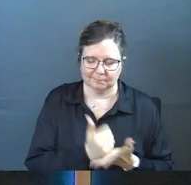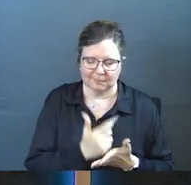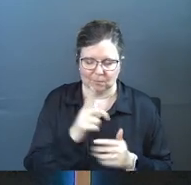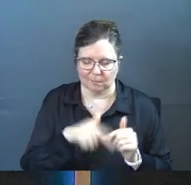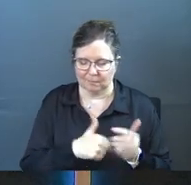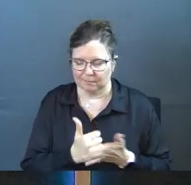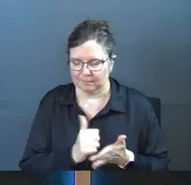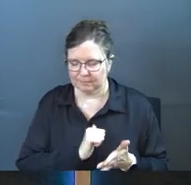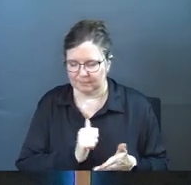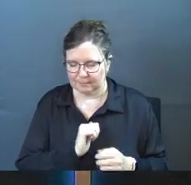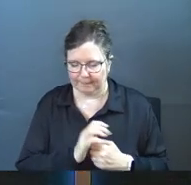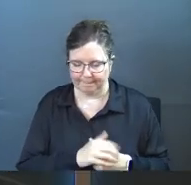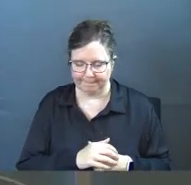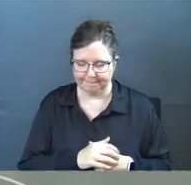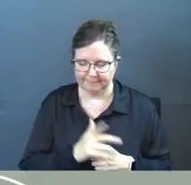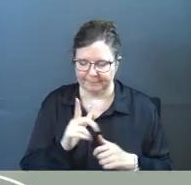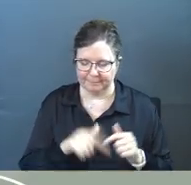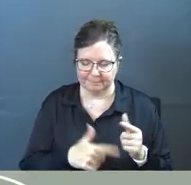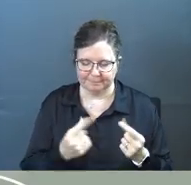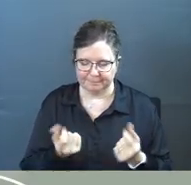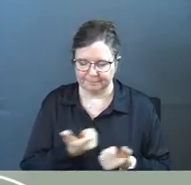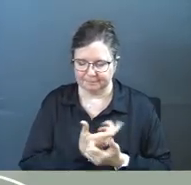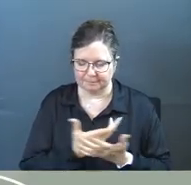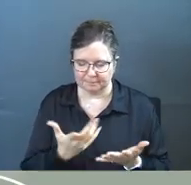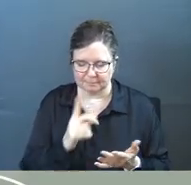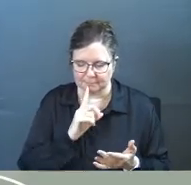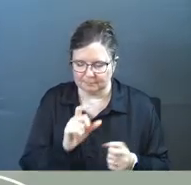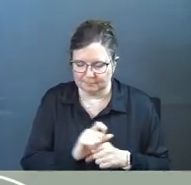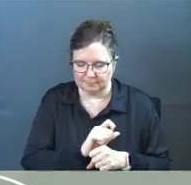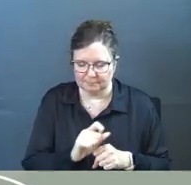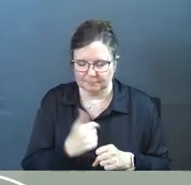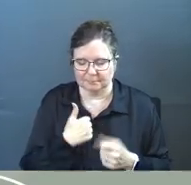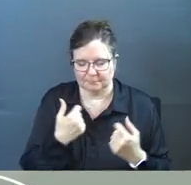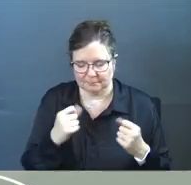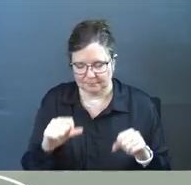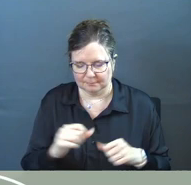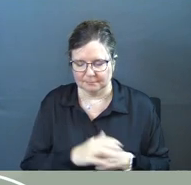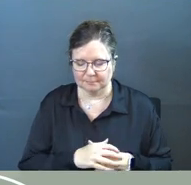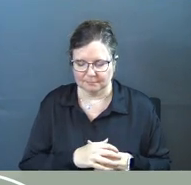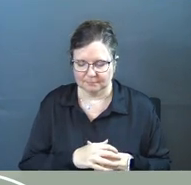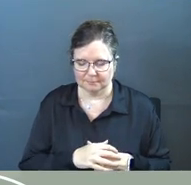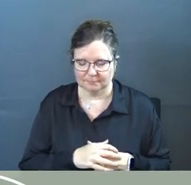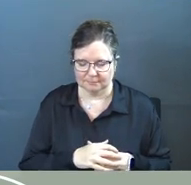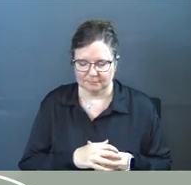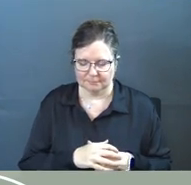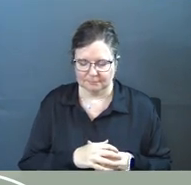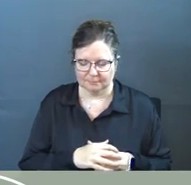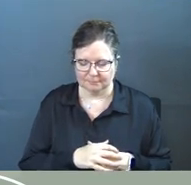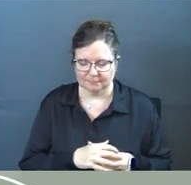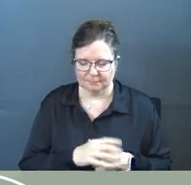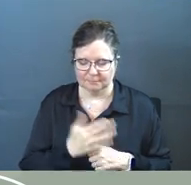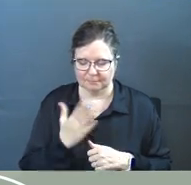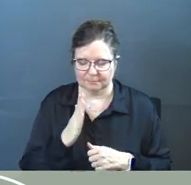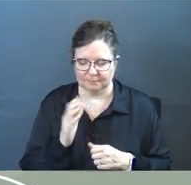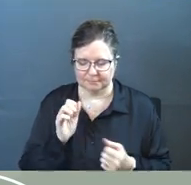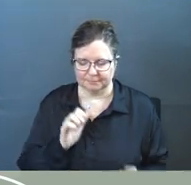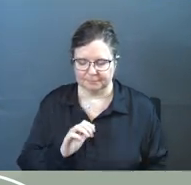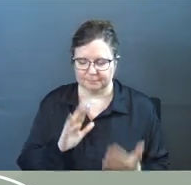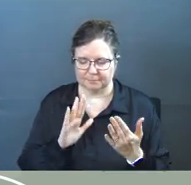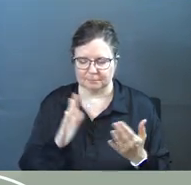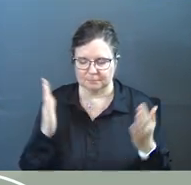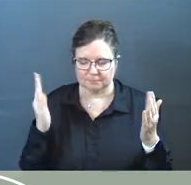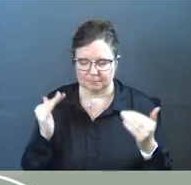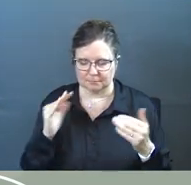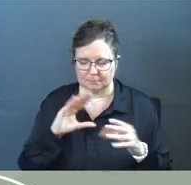ourselves. God, we can't do anything. Not really. We've tried. And so, God, we come and